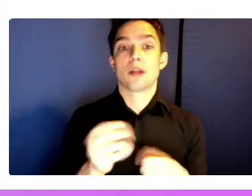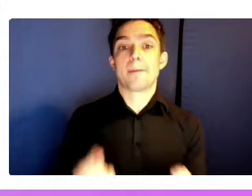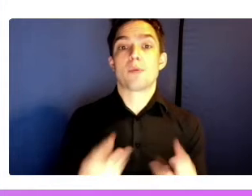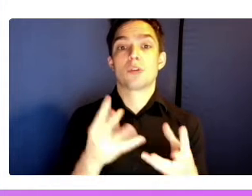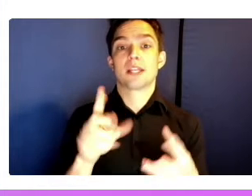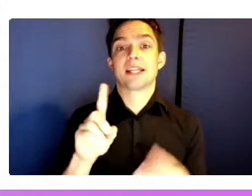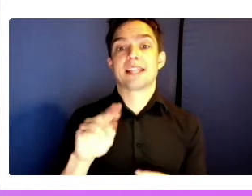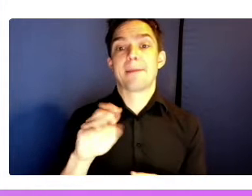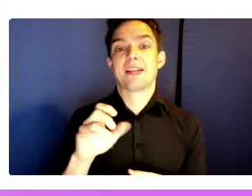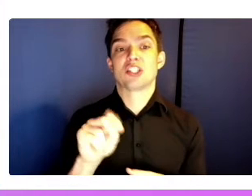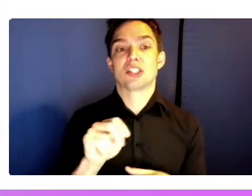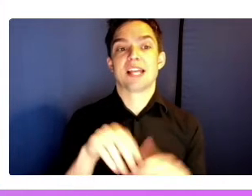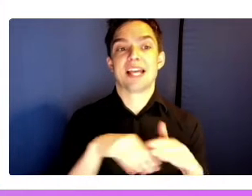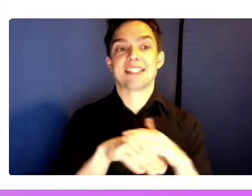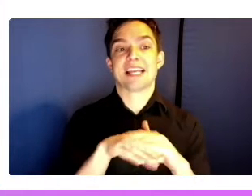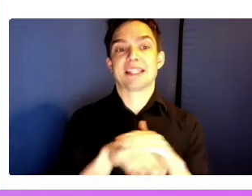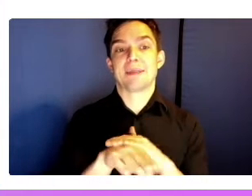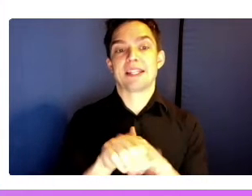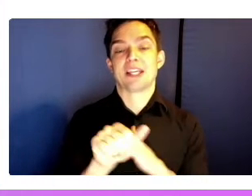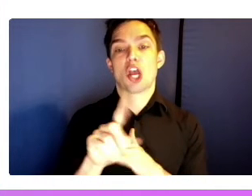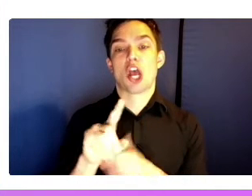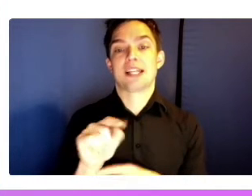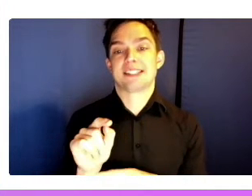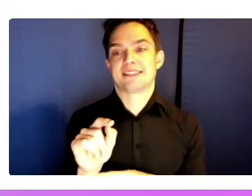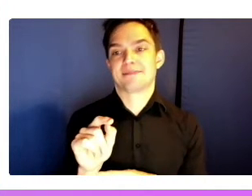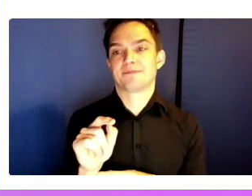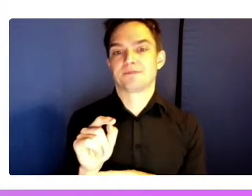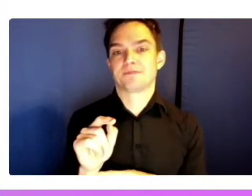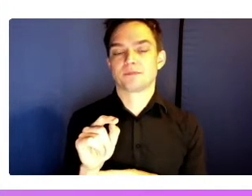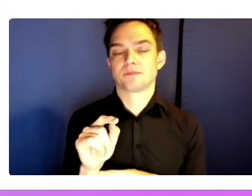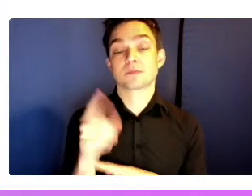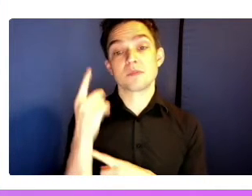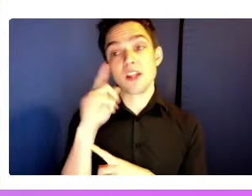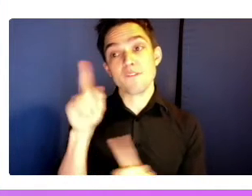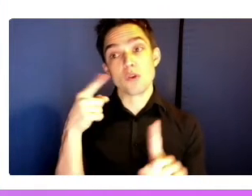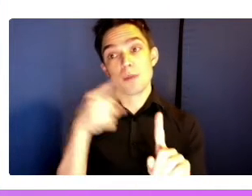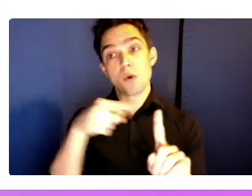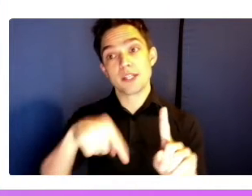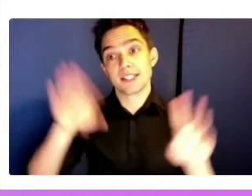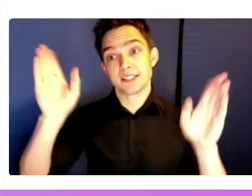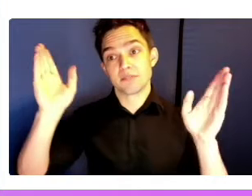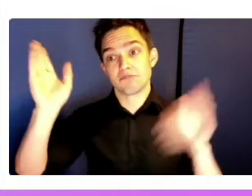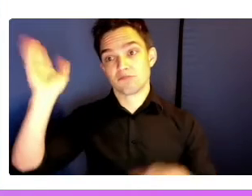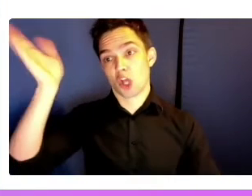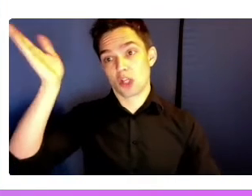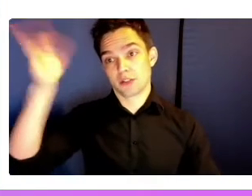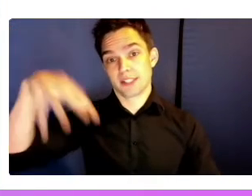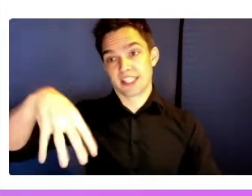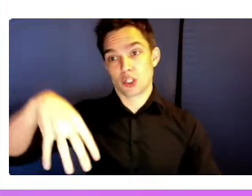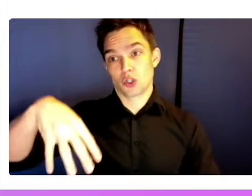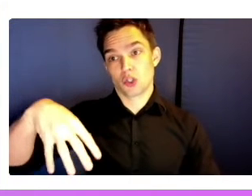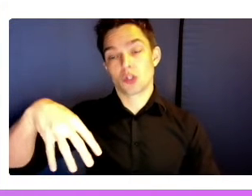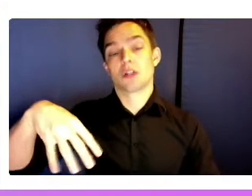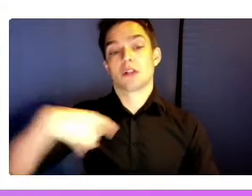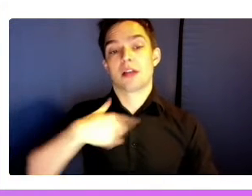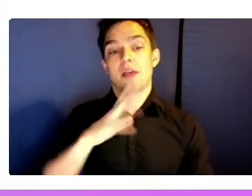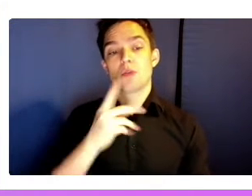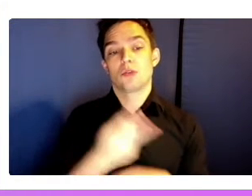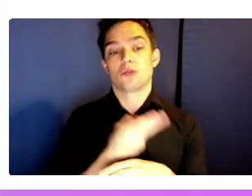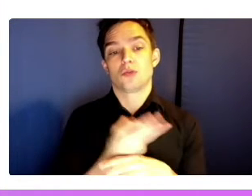multi-dimensional accessibility audit. And for the purposes of this talk here, I'm going to actually